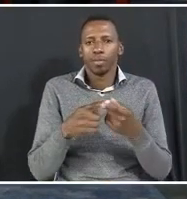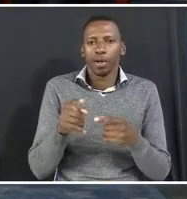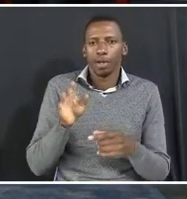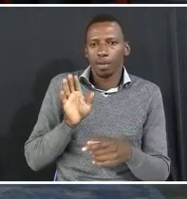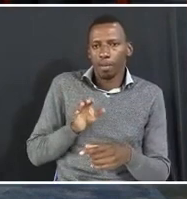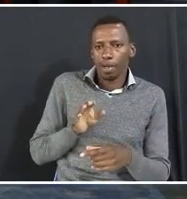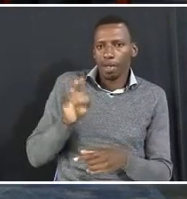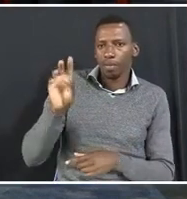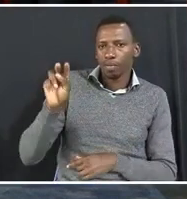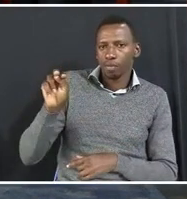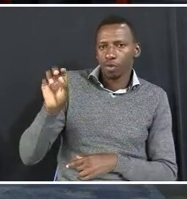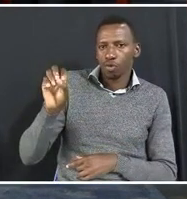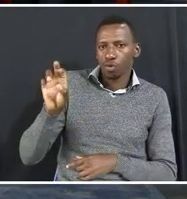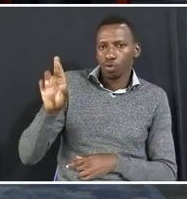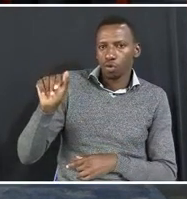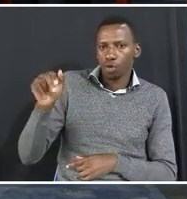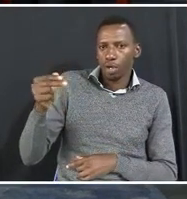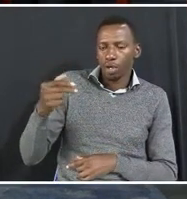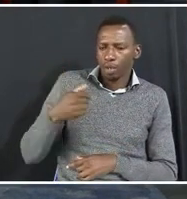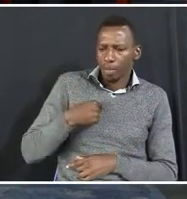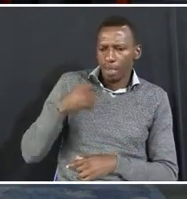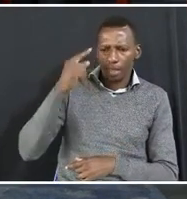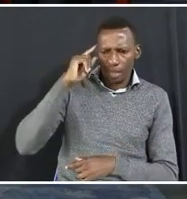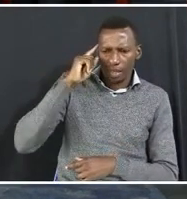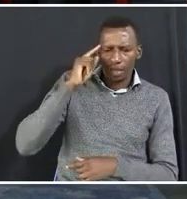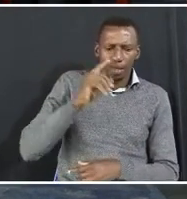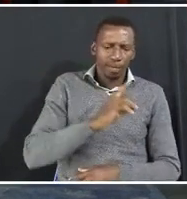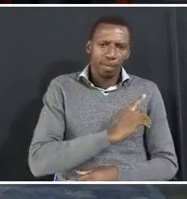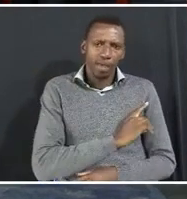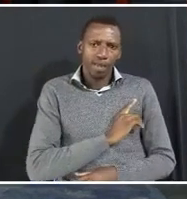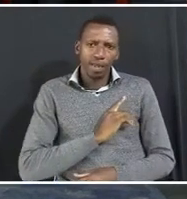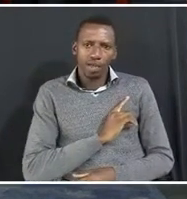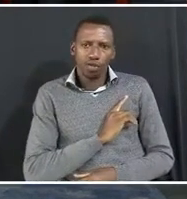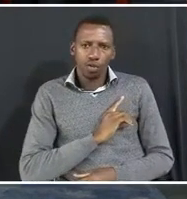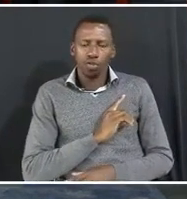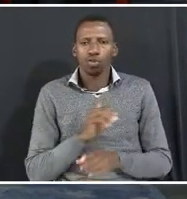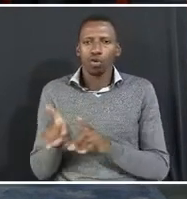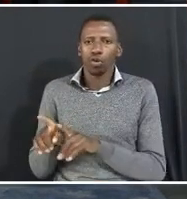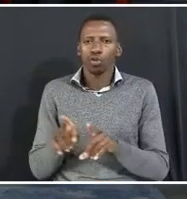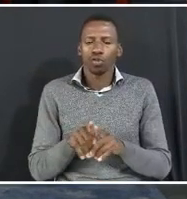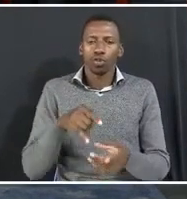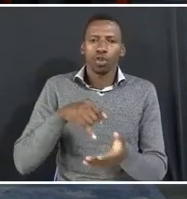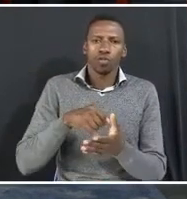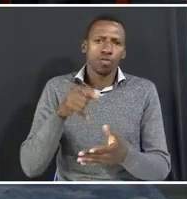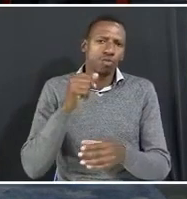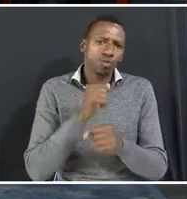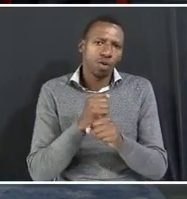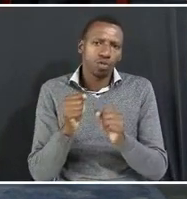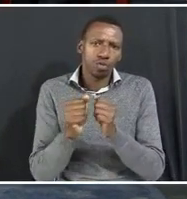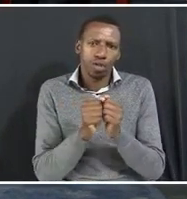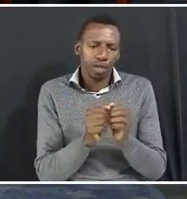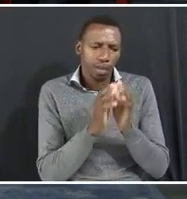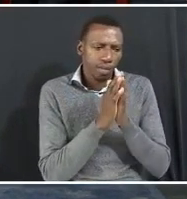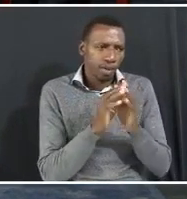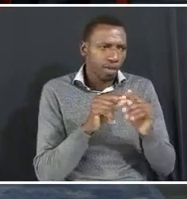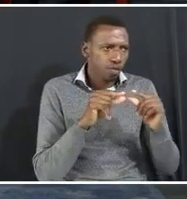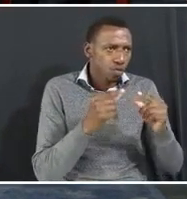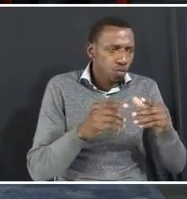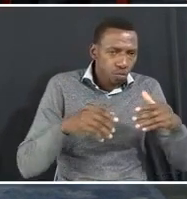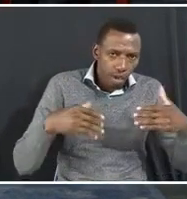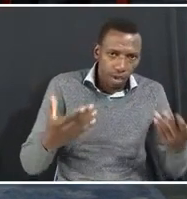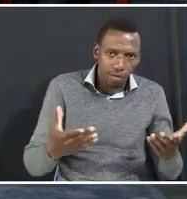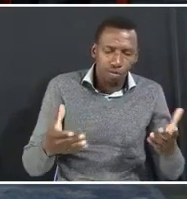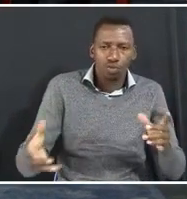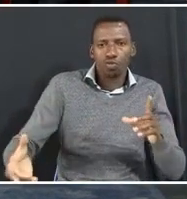deaconry is also involved in this. How do you work together with the prayer cells to be able to achieve the objective